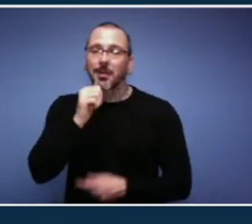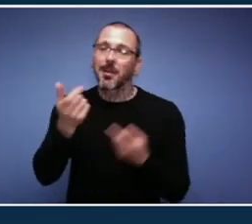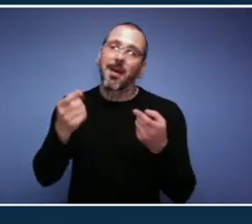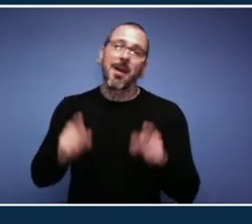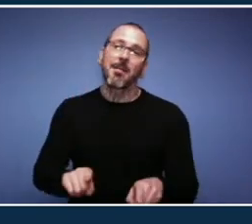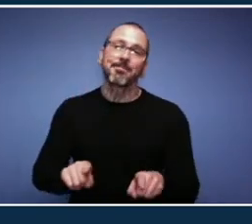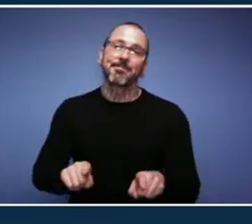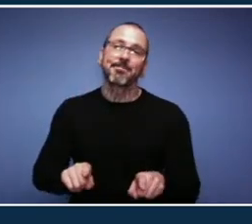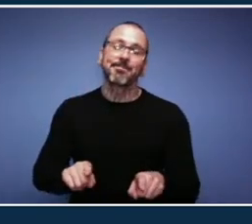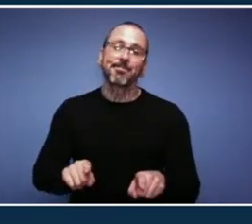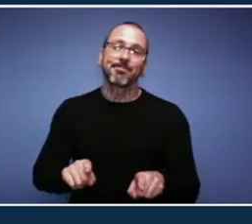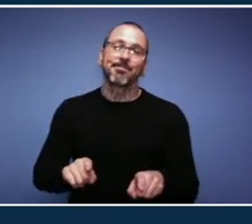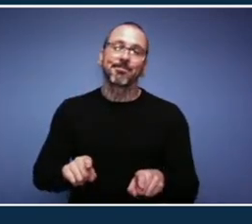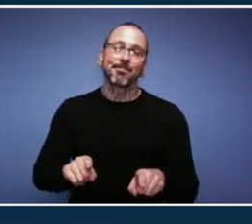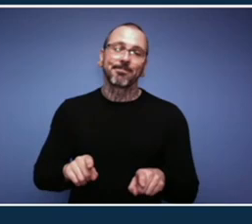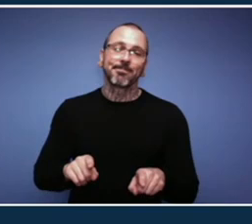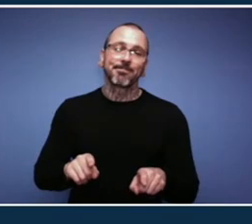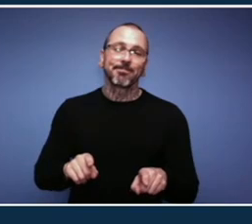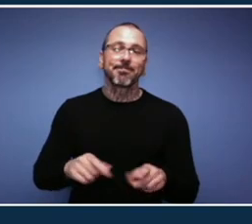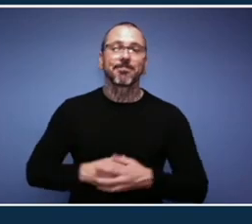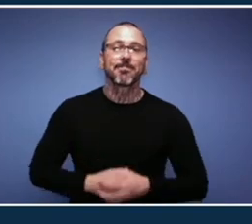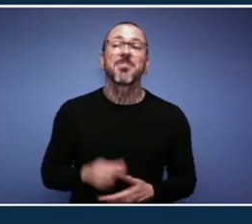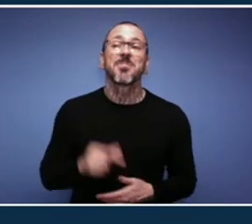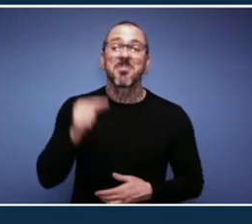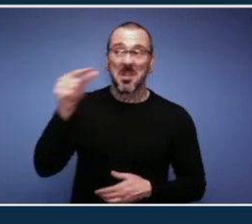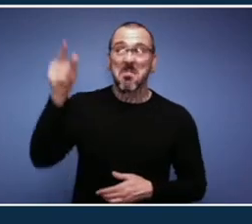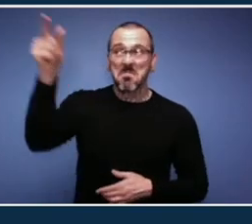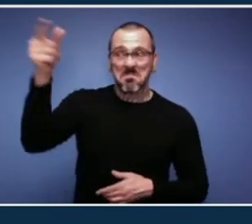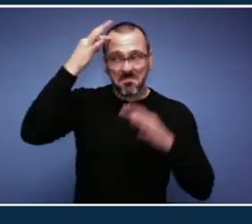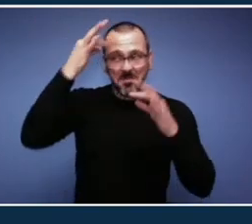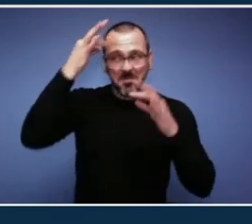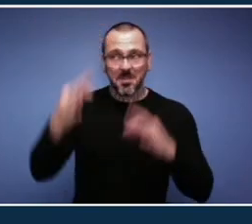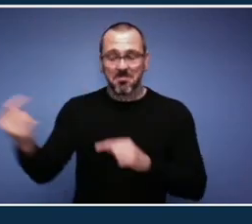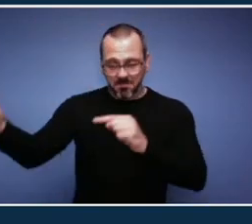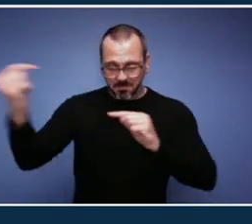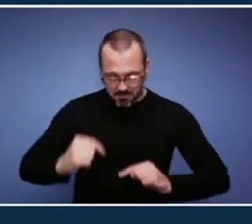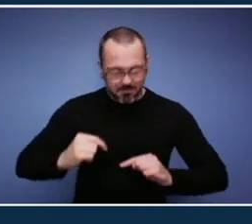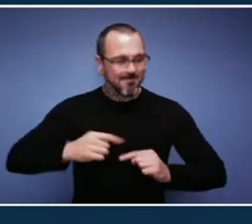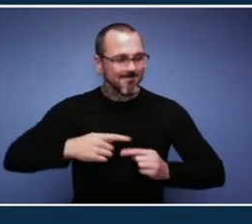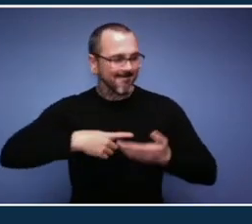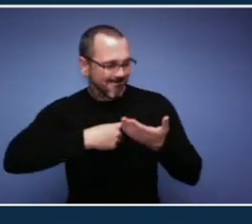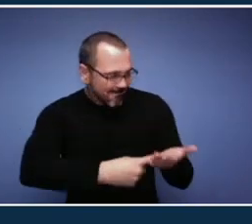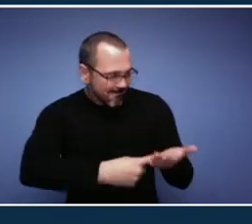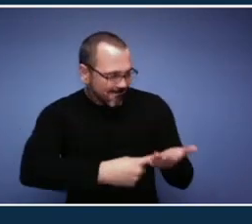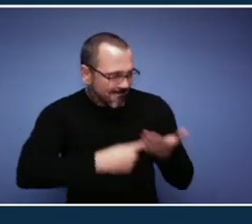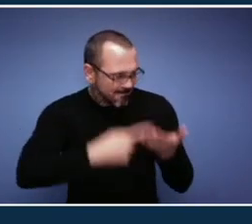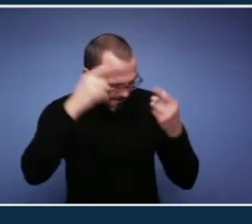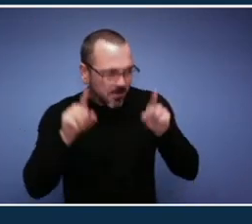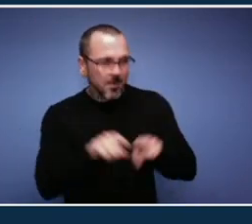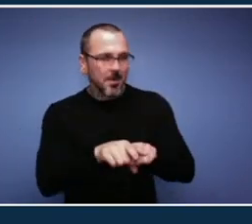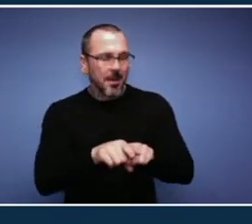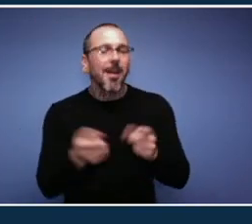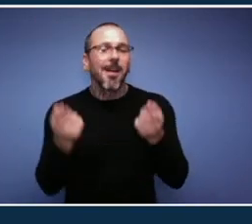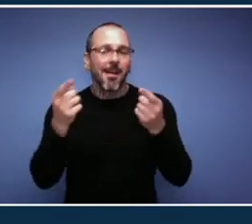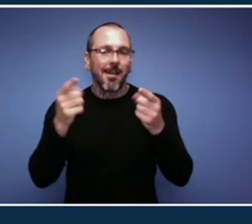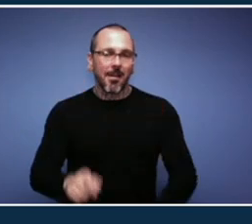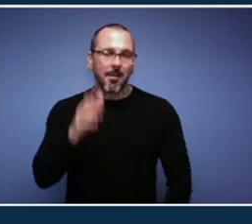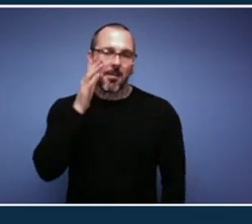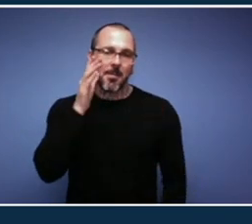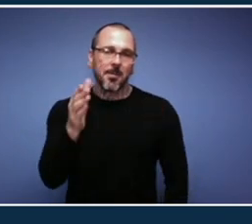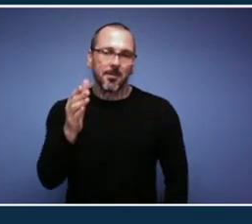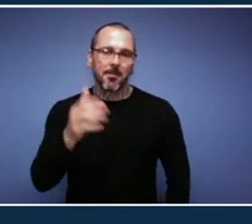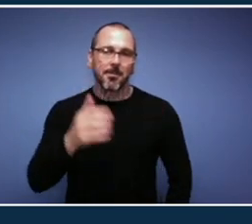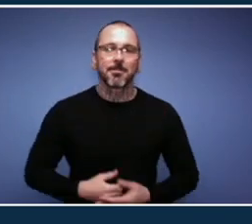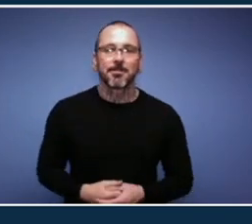government's fully come to the table and agreed that this is what needs to happen and how it should happen,